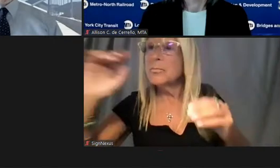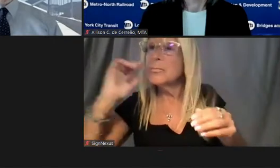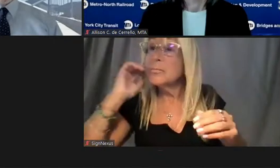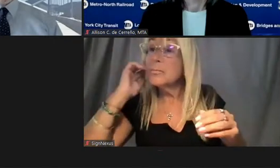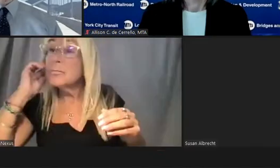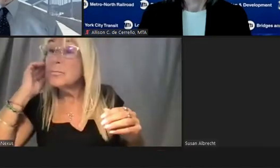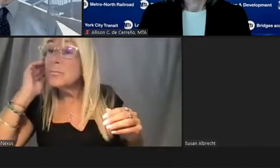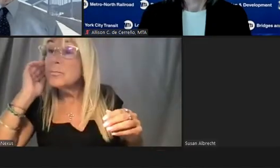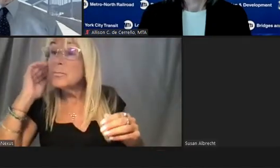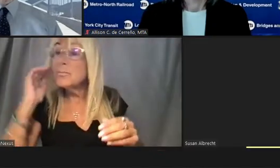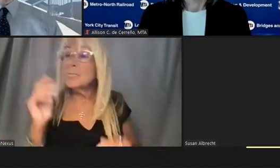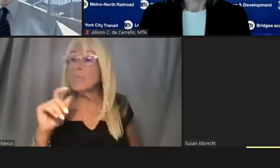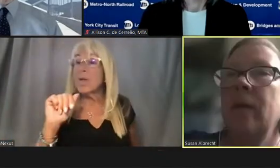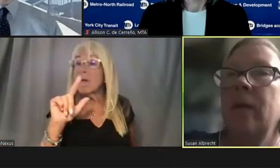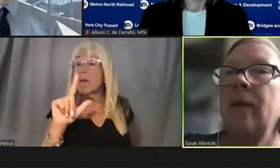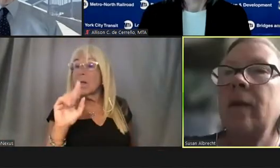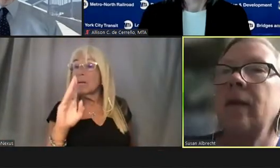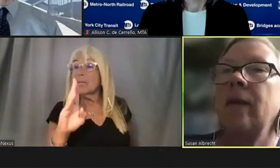foreign